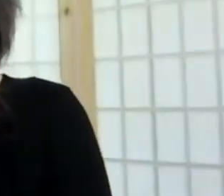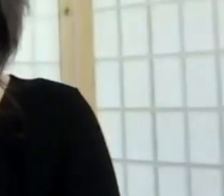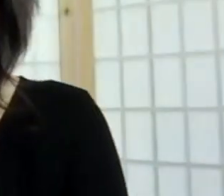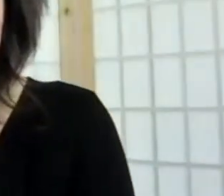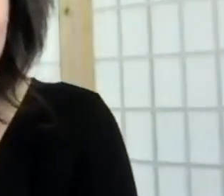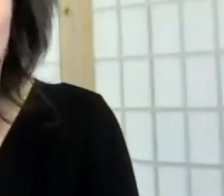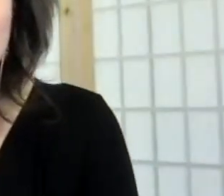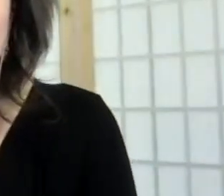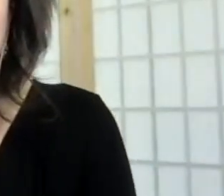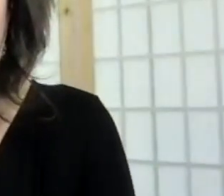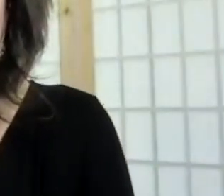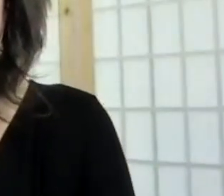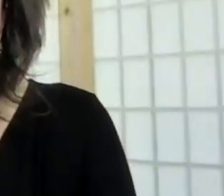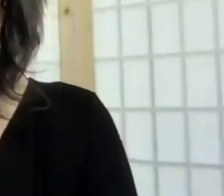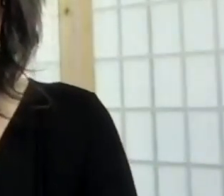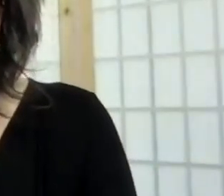it.